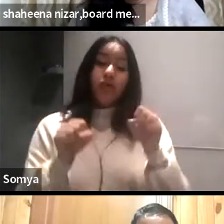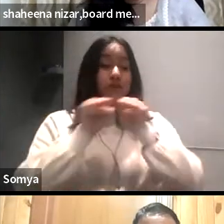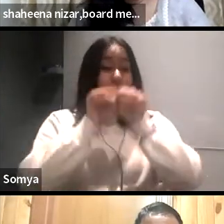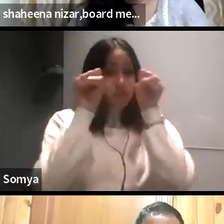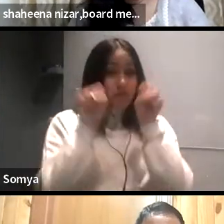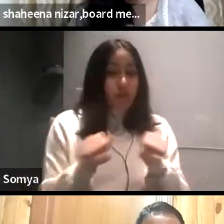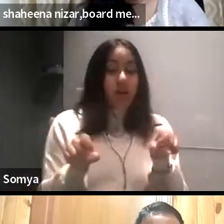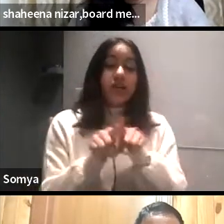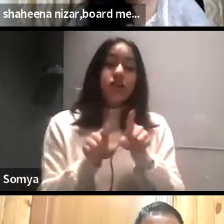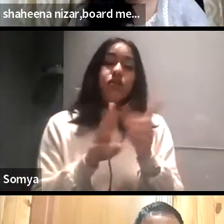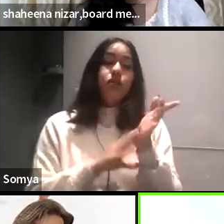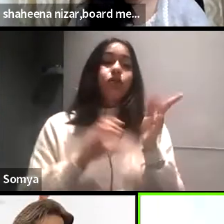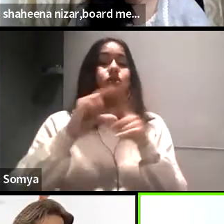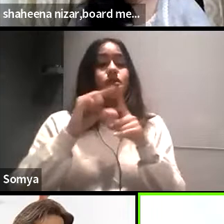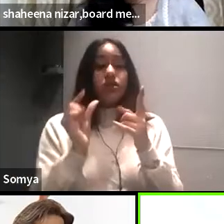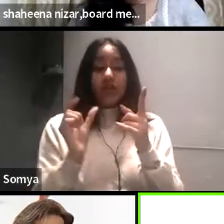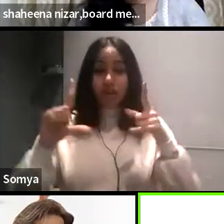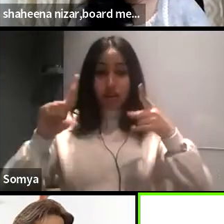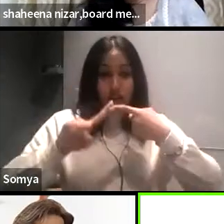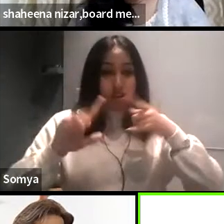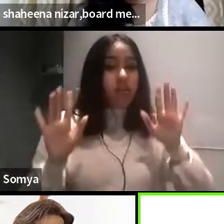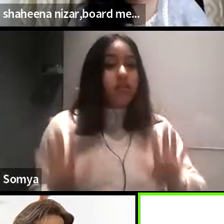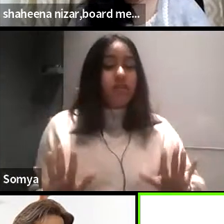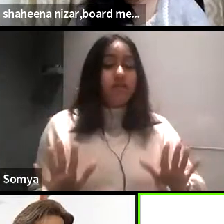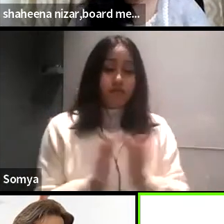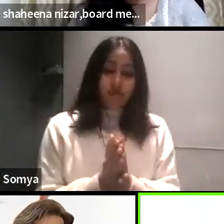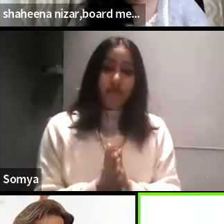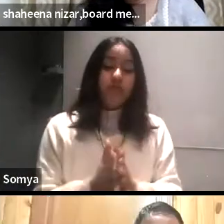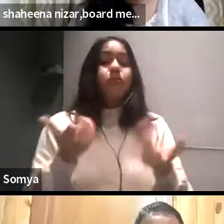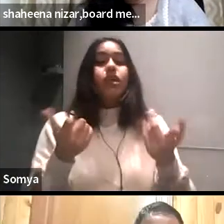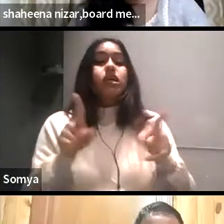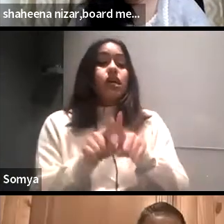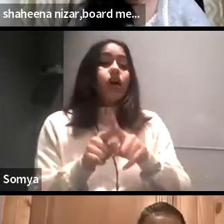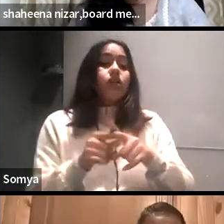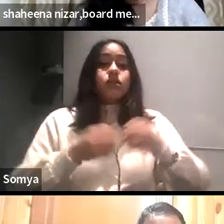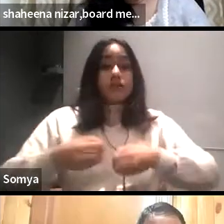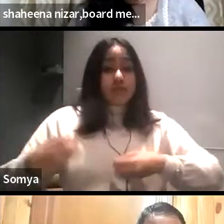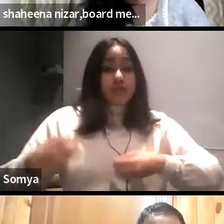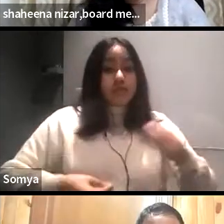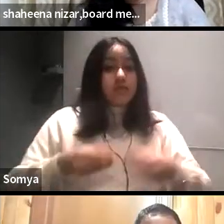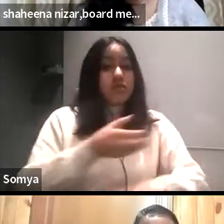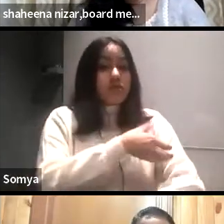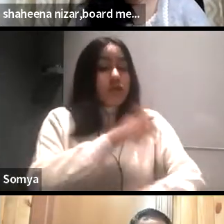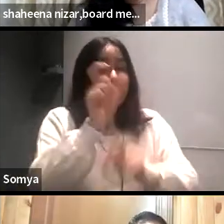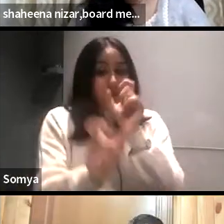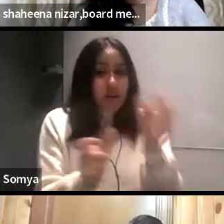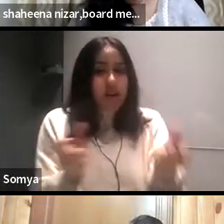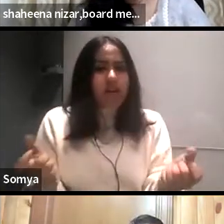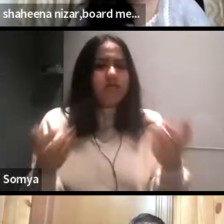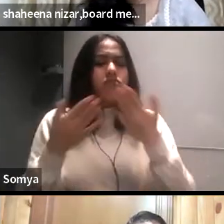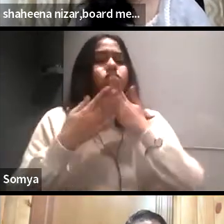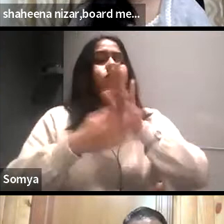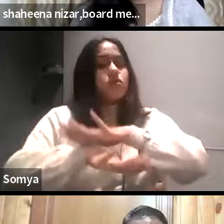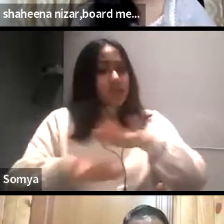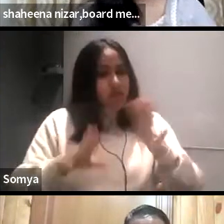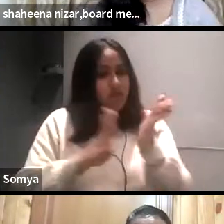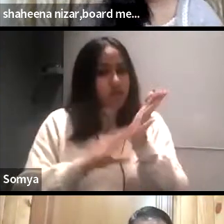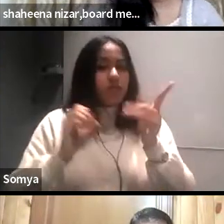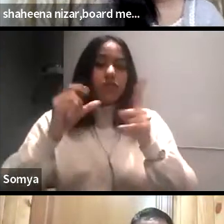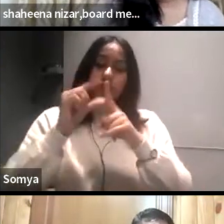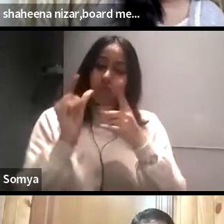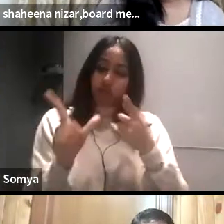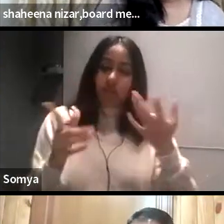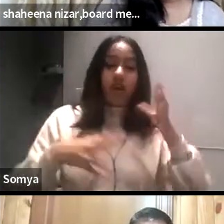worked out, or the employer candidate models are being worked out,